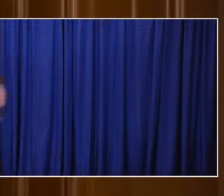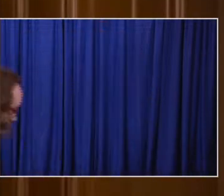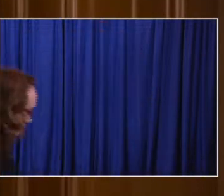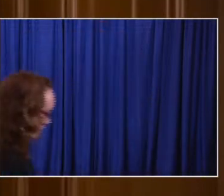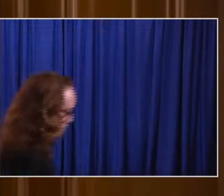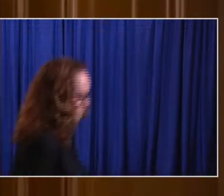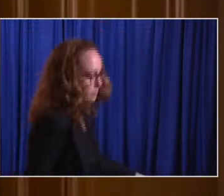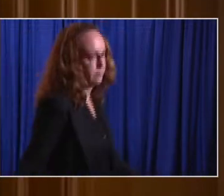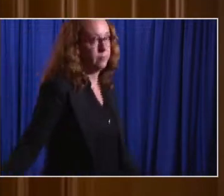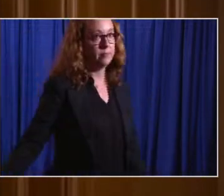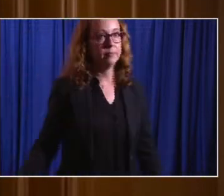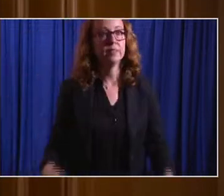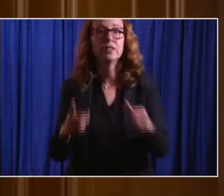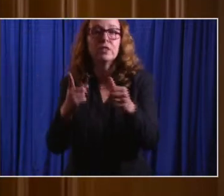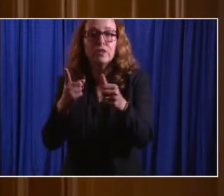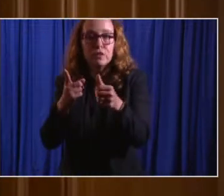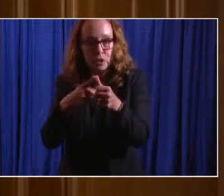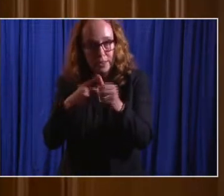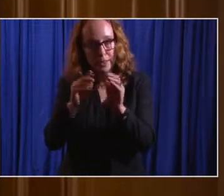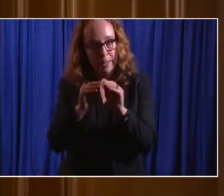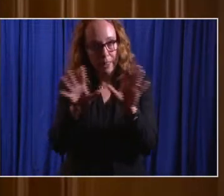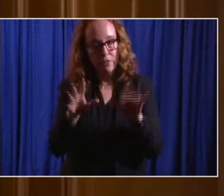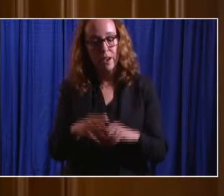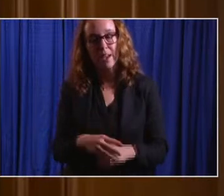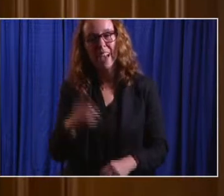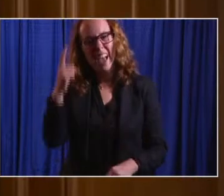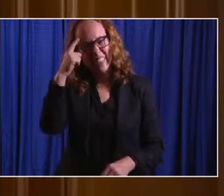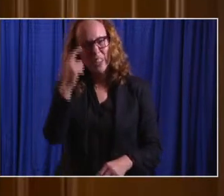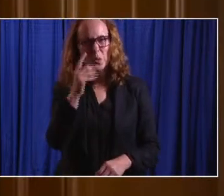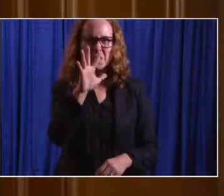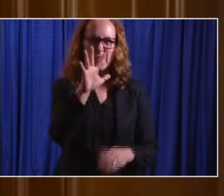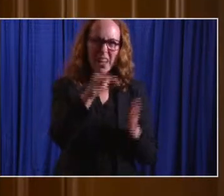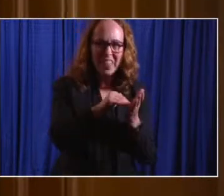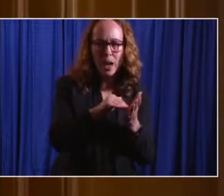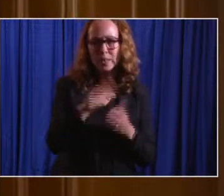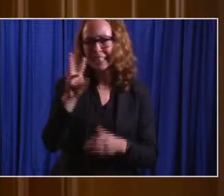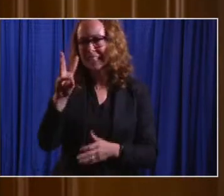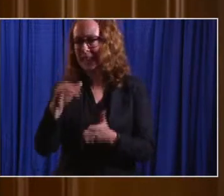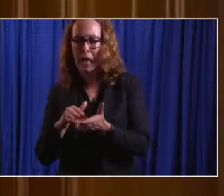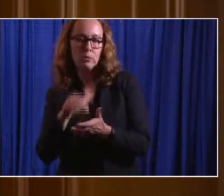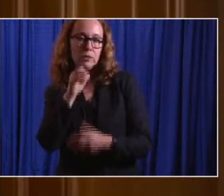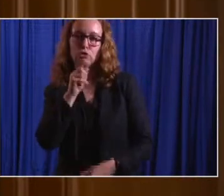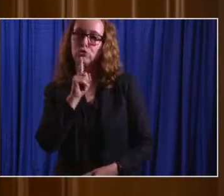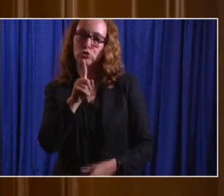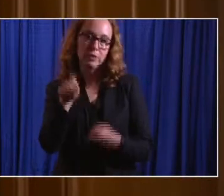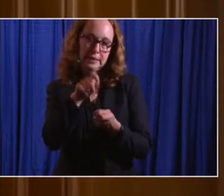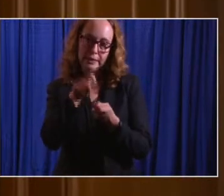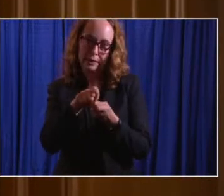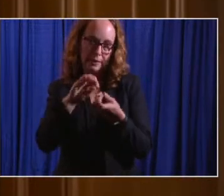was 5,000 or 6,000, I don't have the exact number in front of me, who got